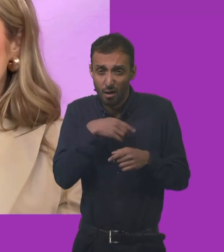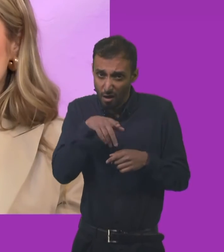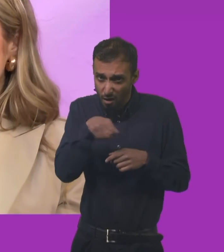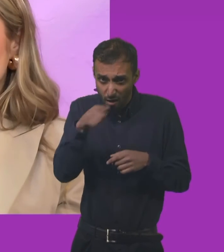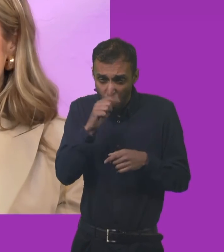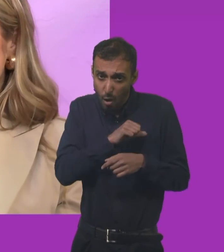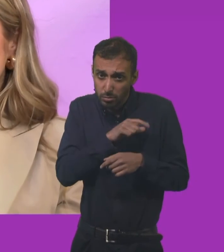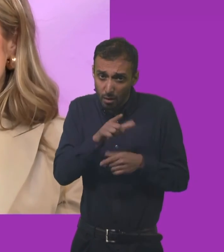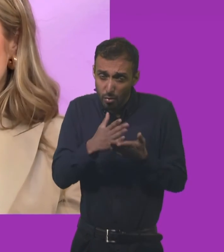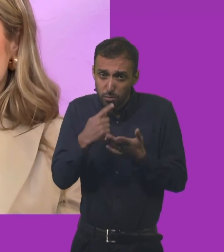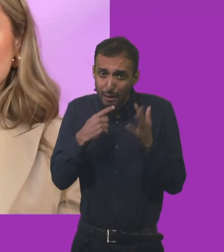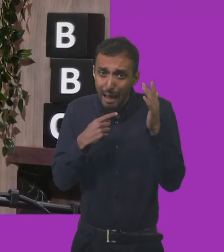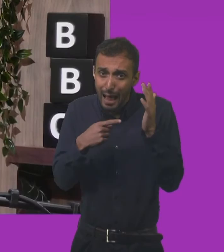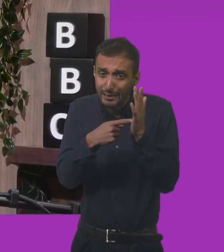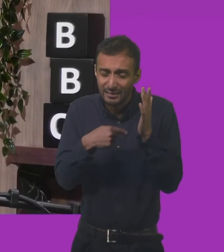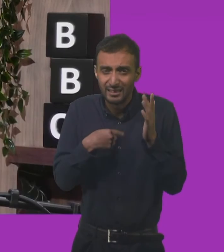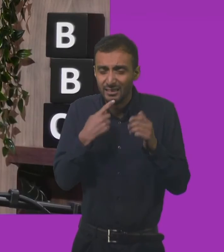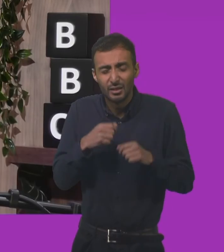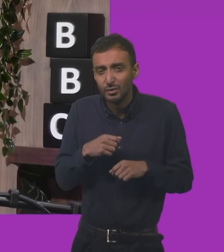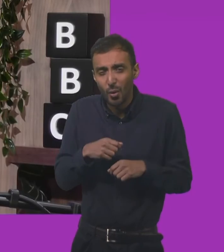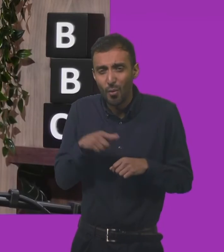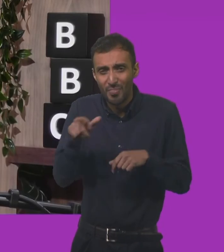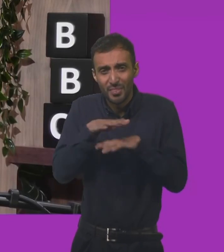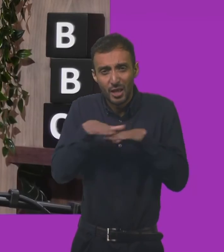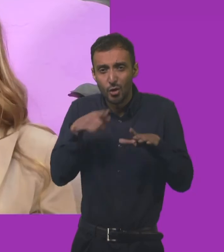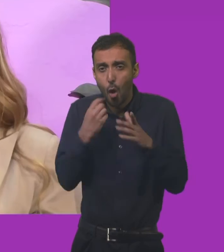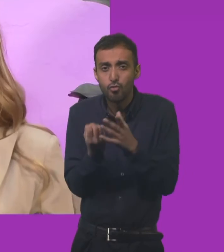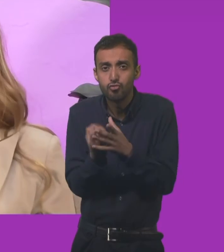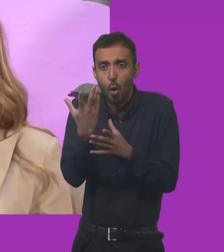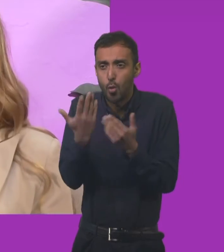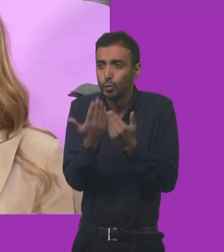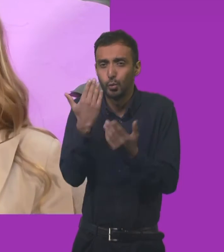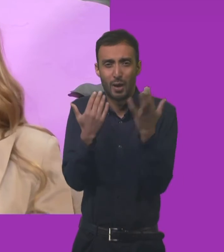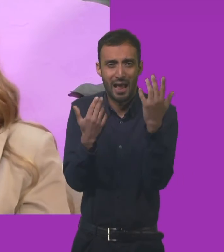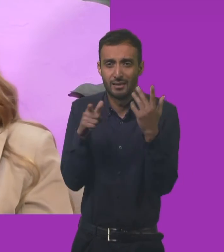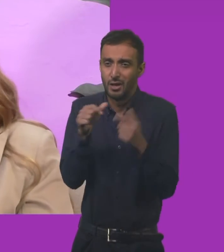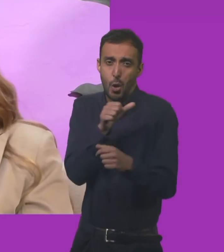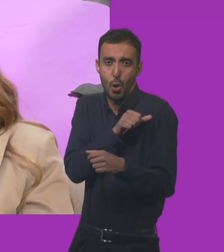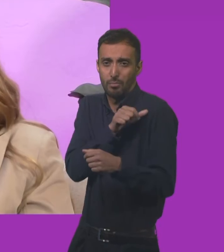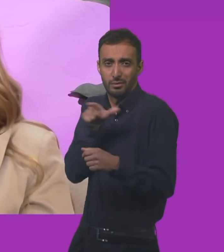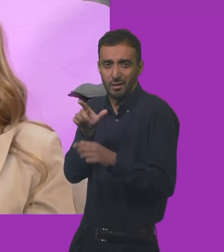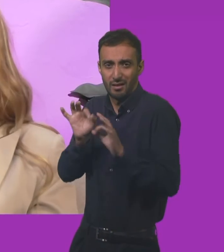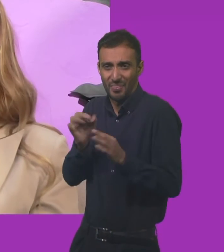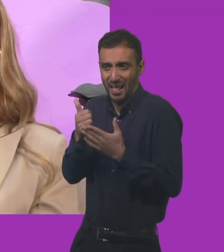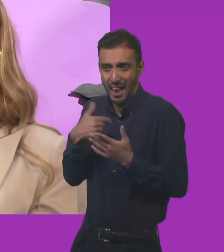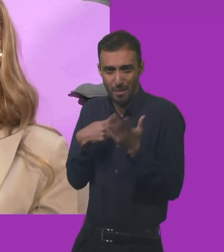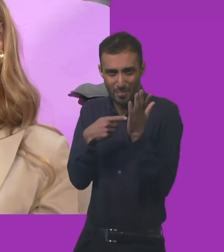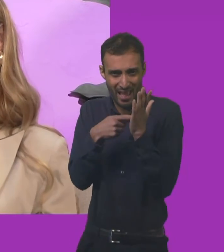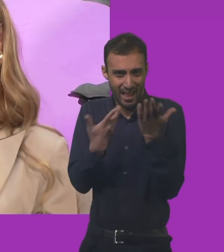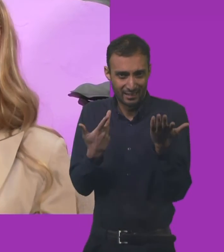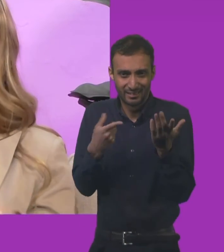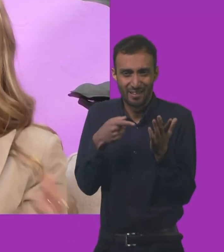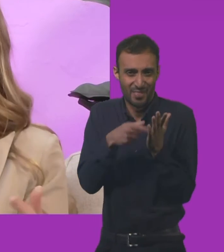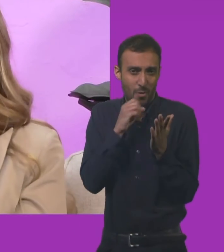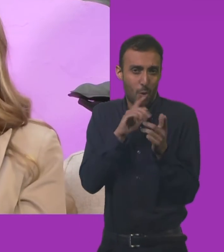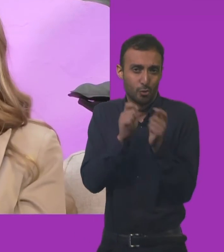no, babe, they're not growing my hand in a lab. Like, the hospital's not helping my limb difference. Like, that is what it is. Like, that's not changing. But I think